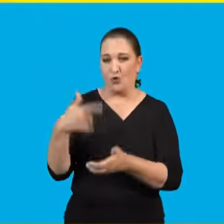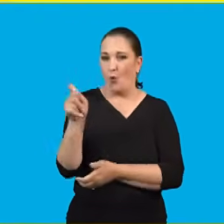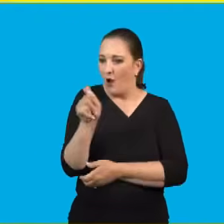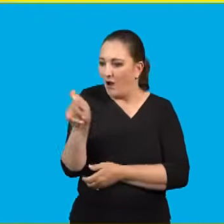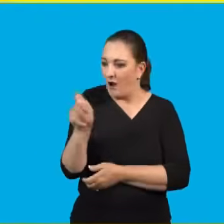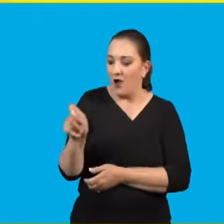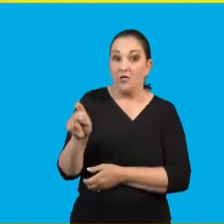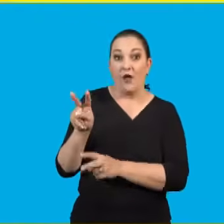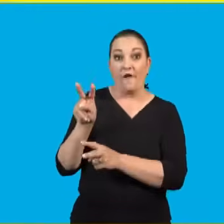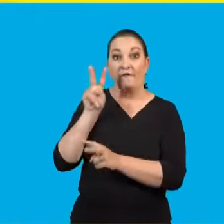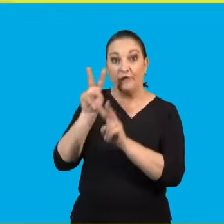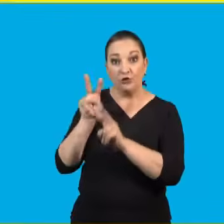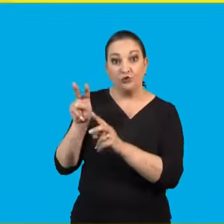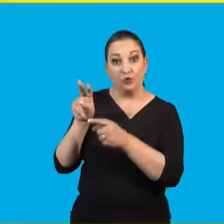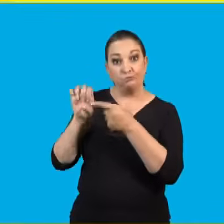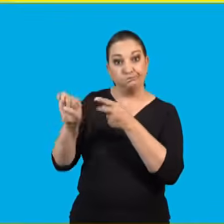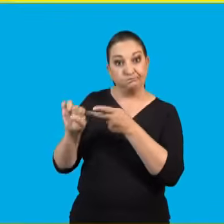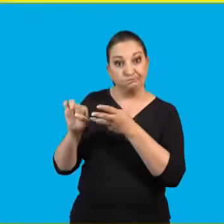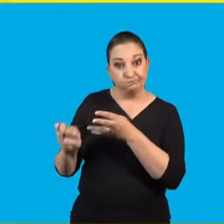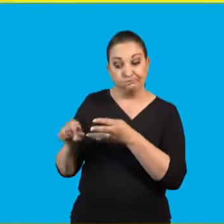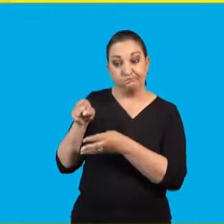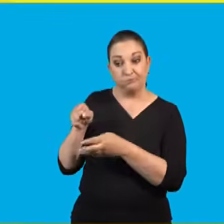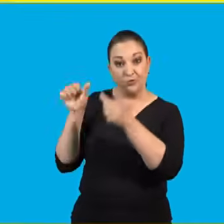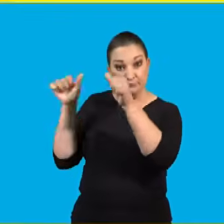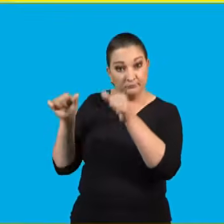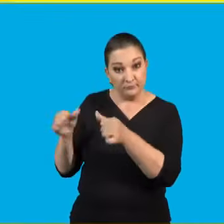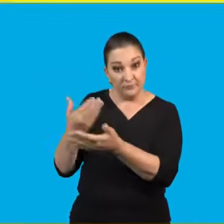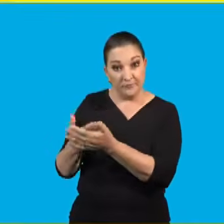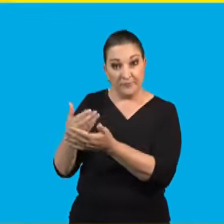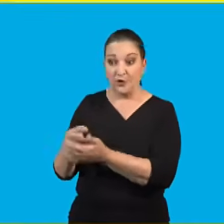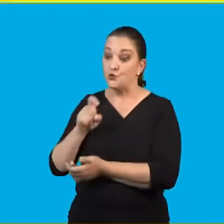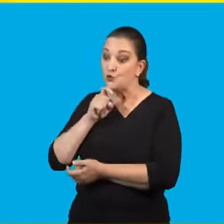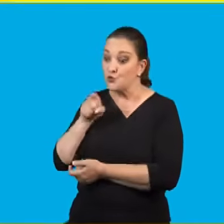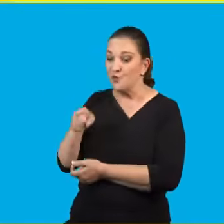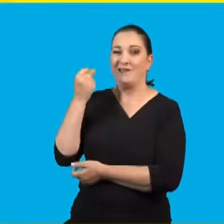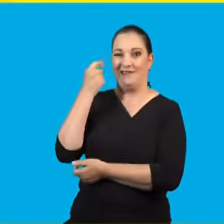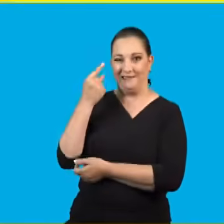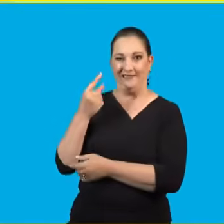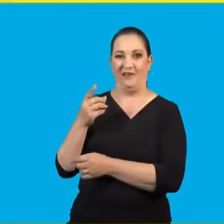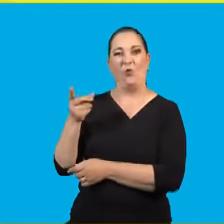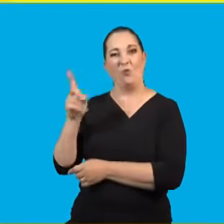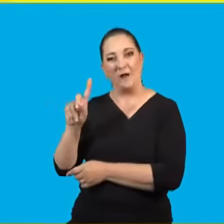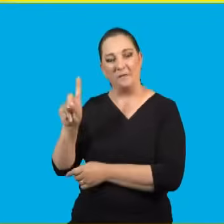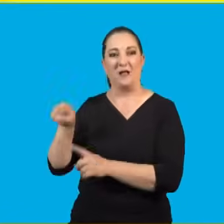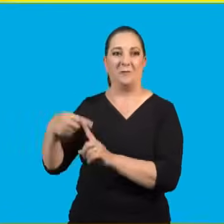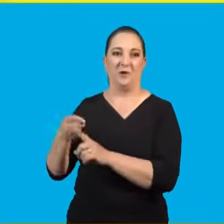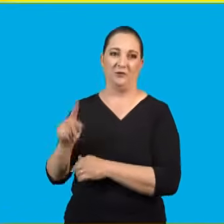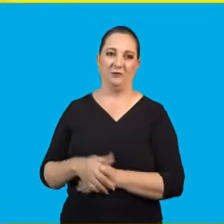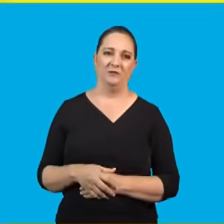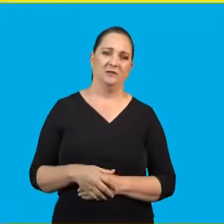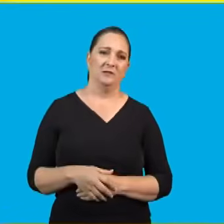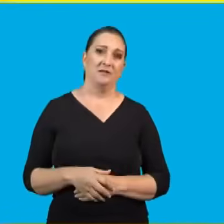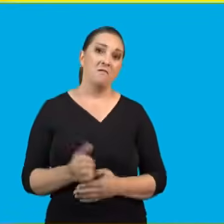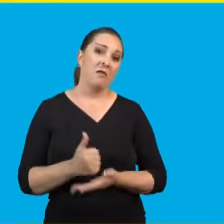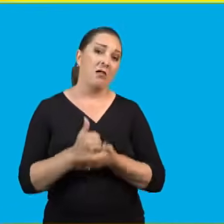you underline visual clues that are found in the source to understand what the source is about. I